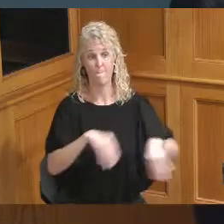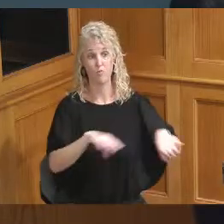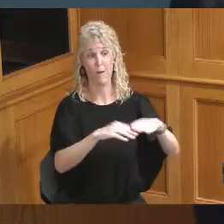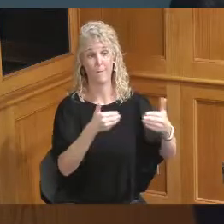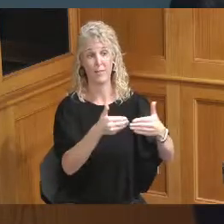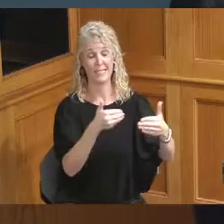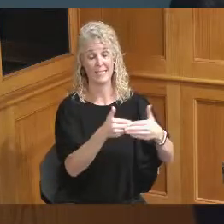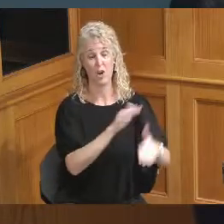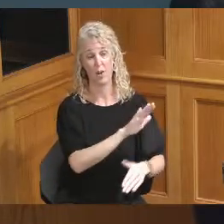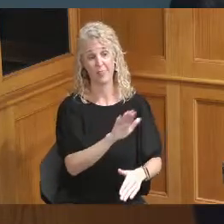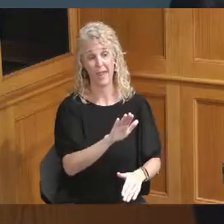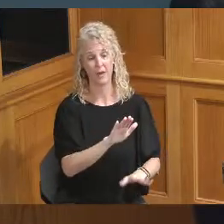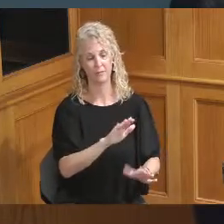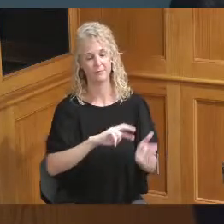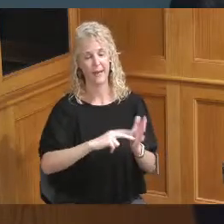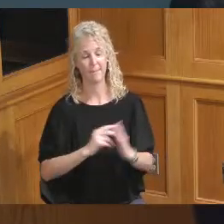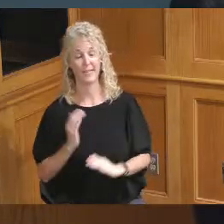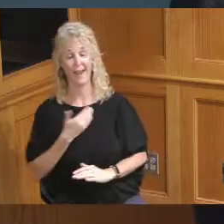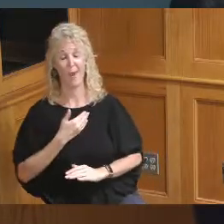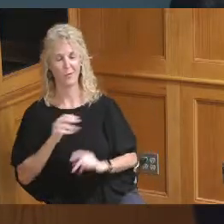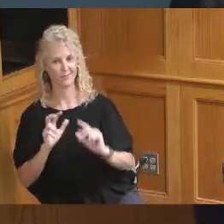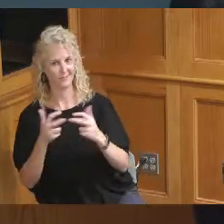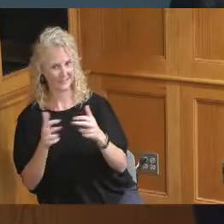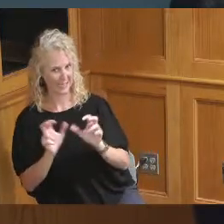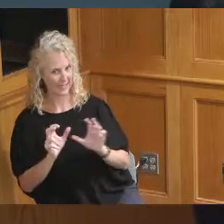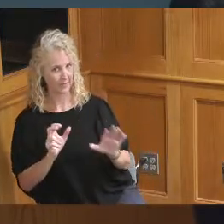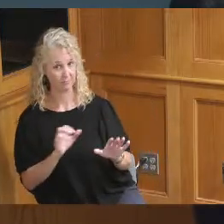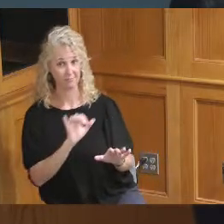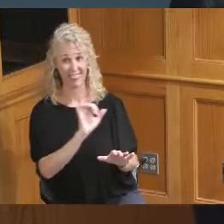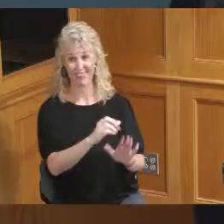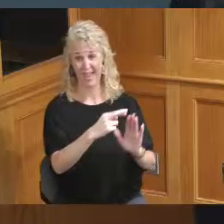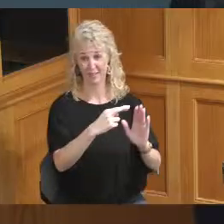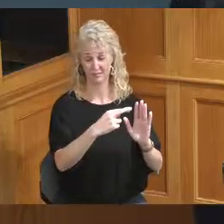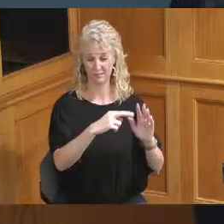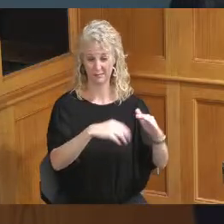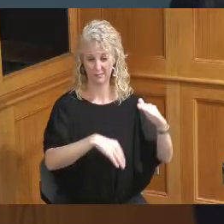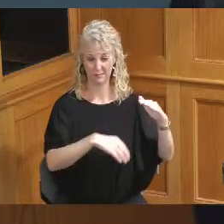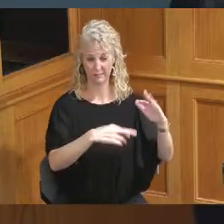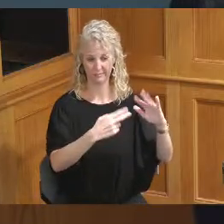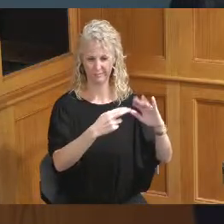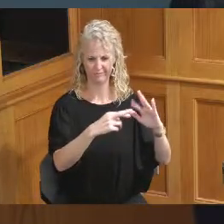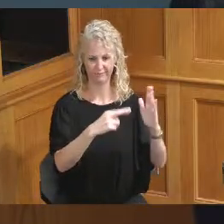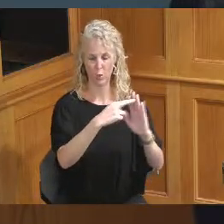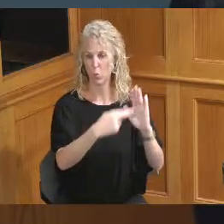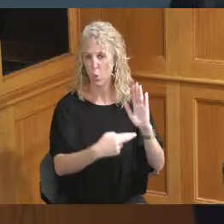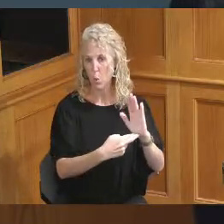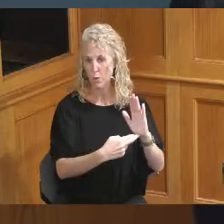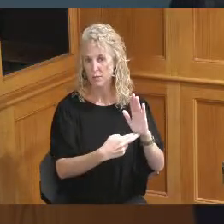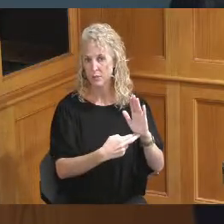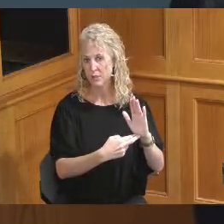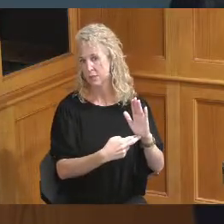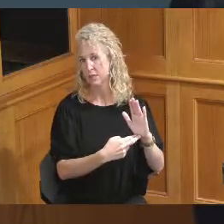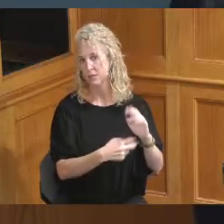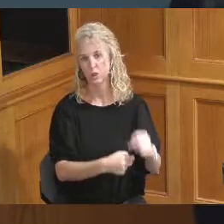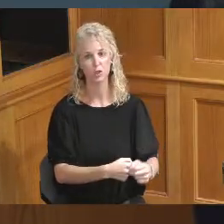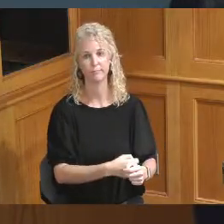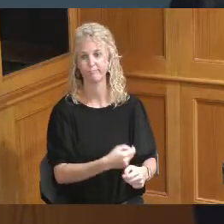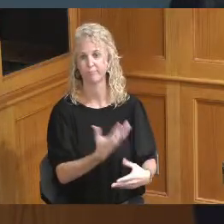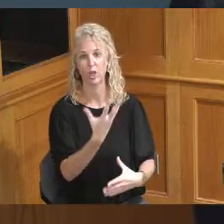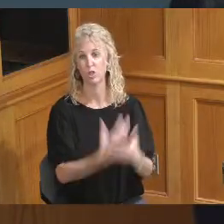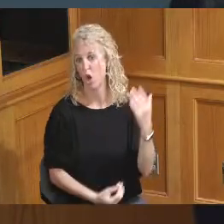our stadium, but the one they use, those are gone in the new agreement. And so remember, we've got 4 lots